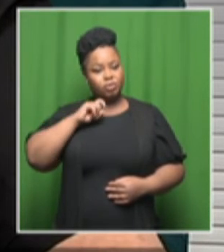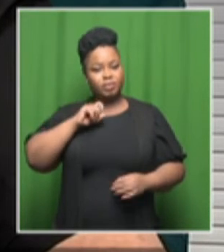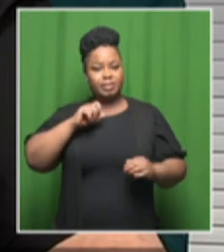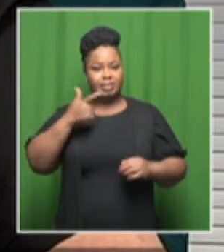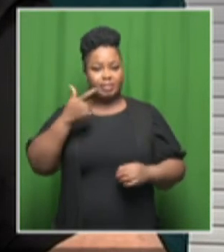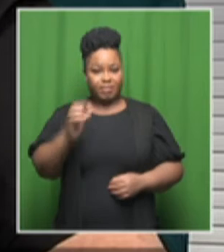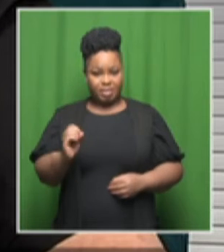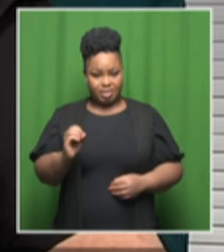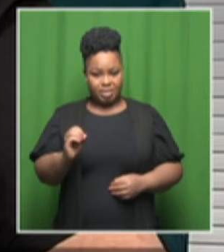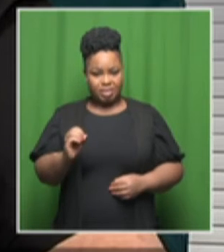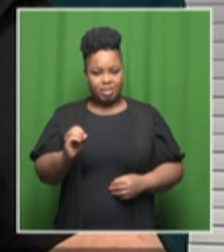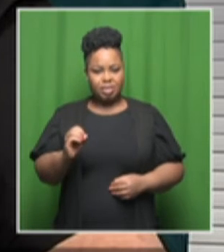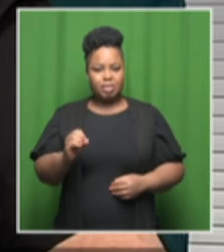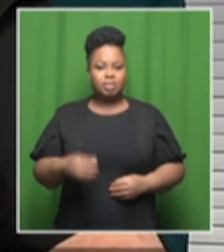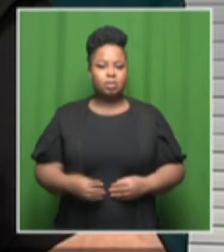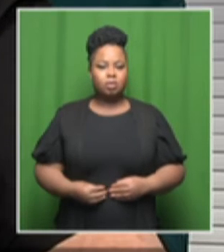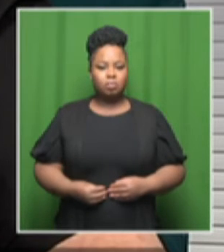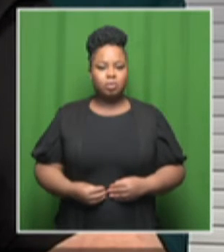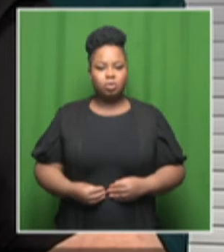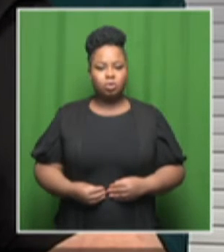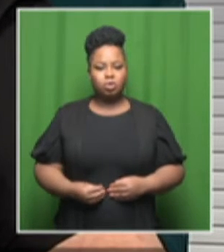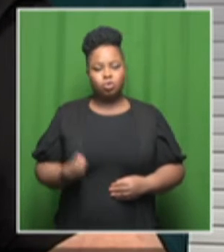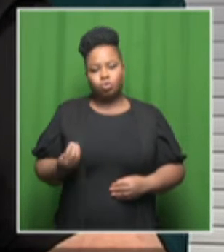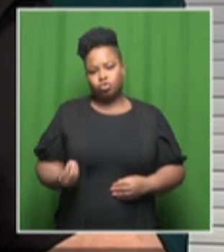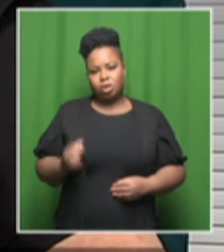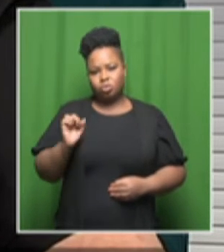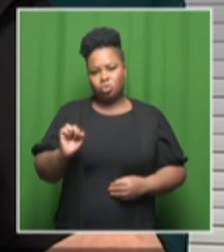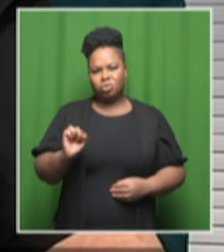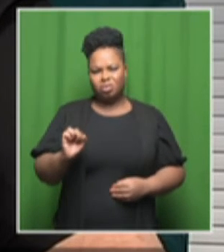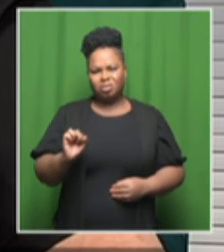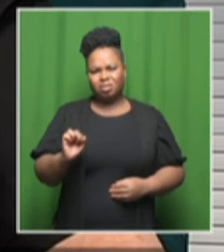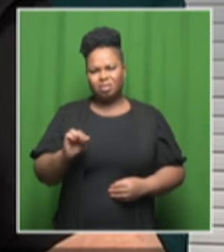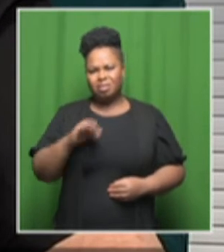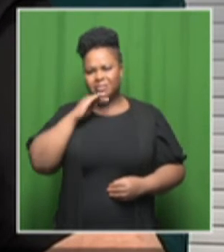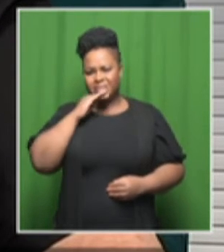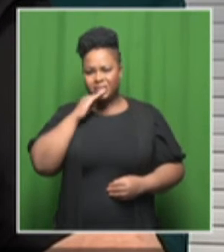70, a child will only be 20 years of age.